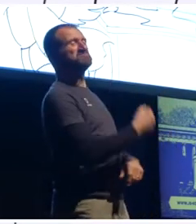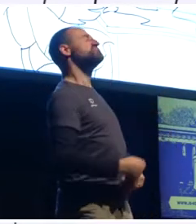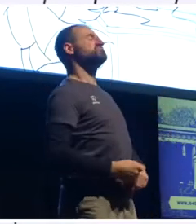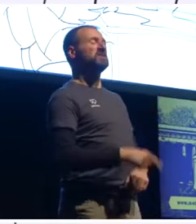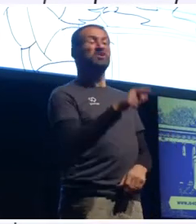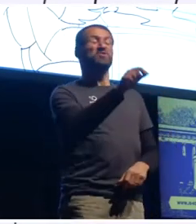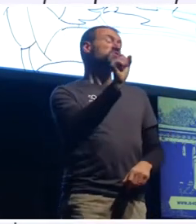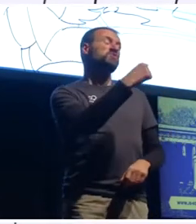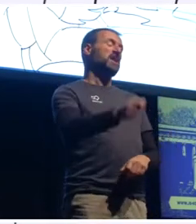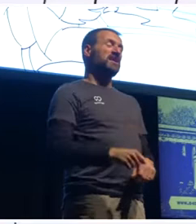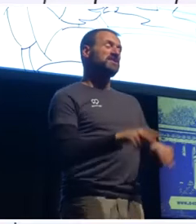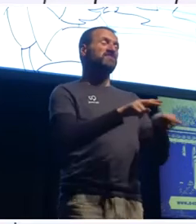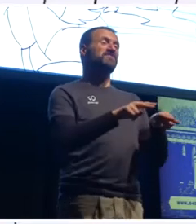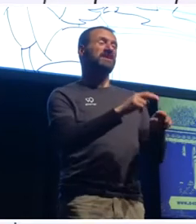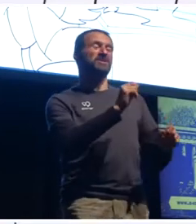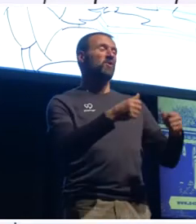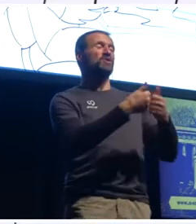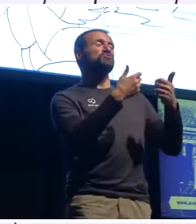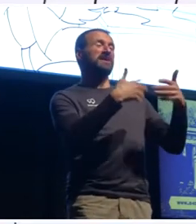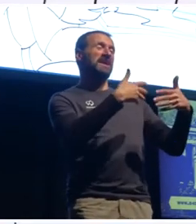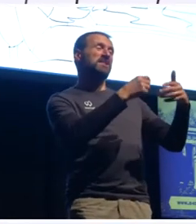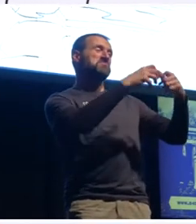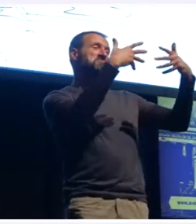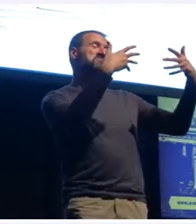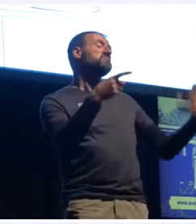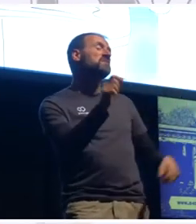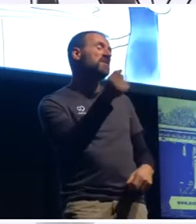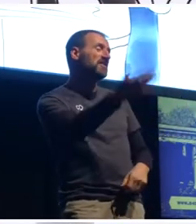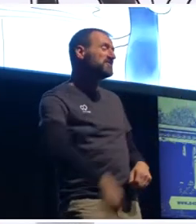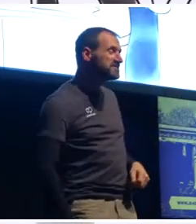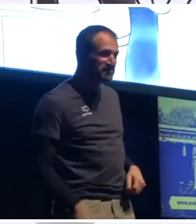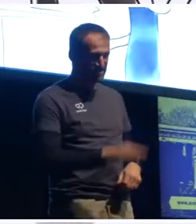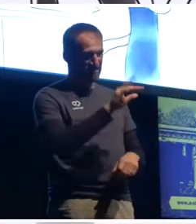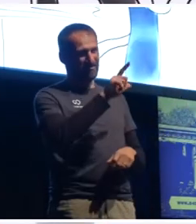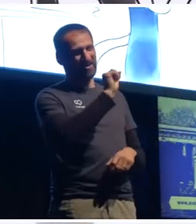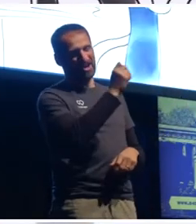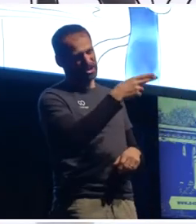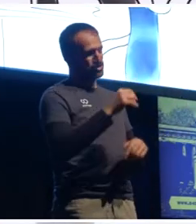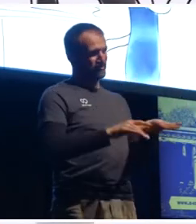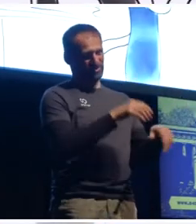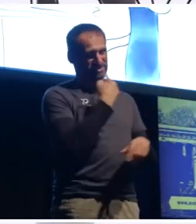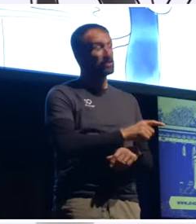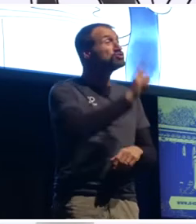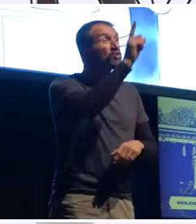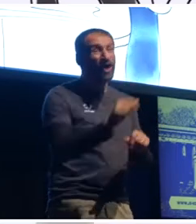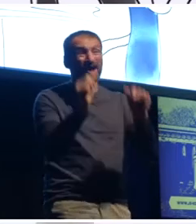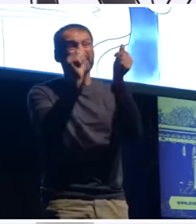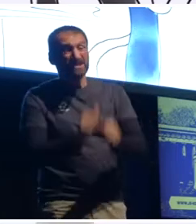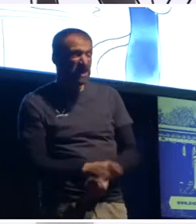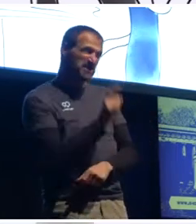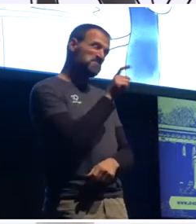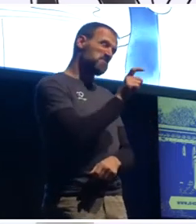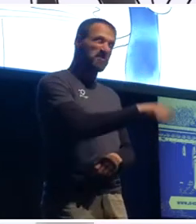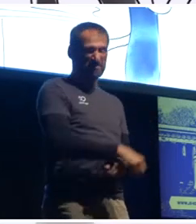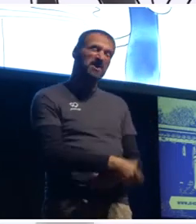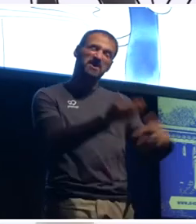a video game," said the Flash developer. Even the designers picked on the poor web developer. "This looks nothing